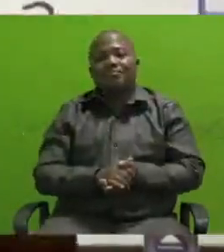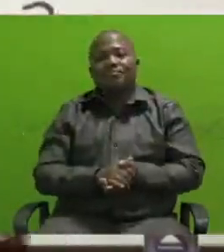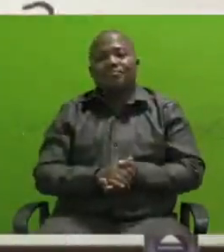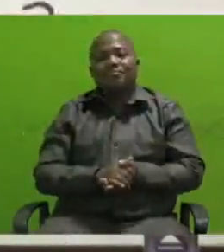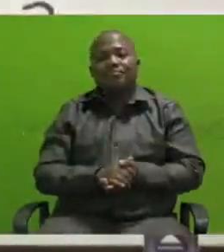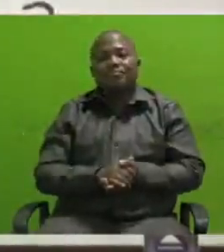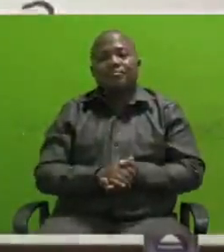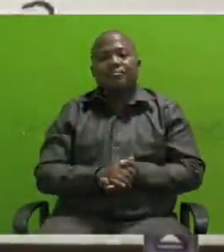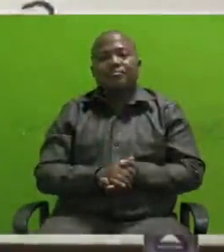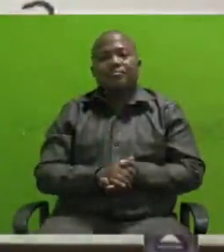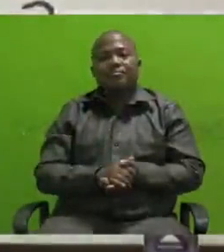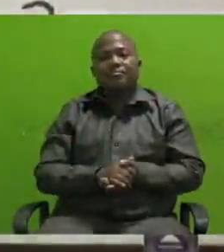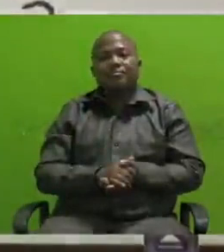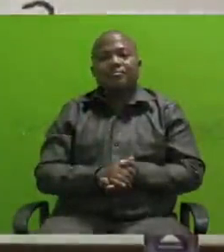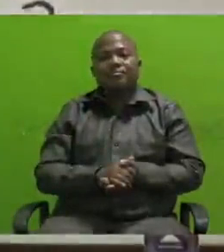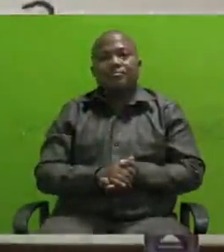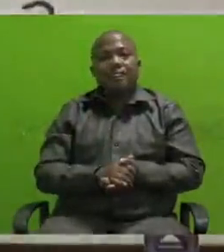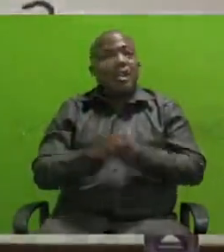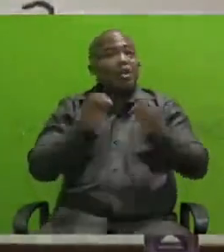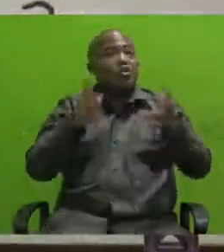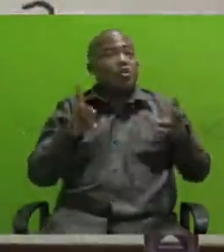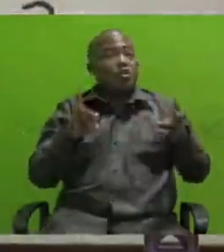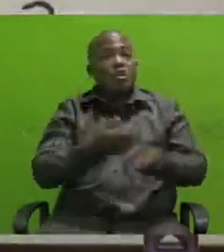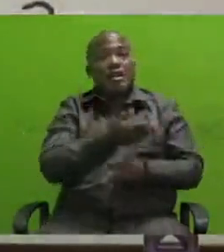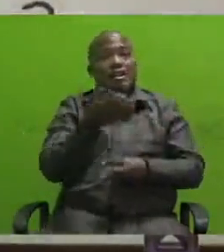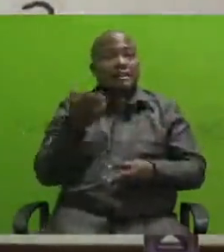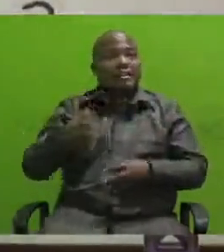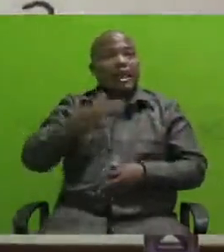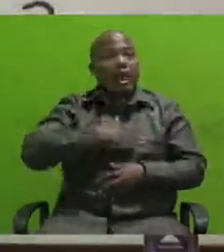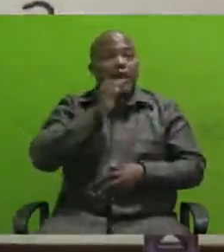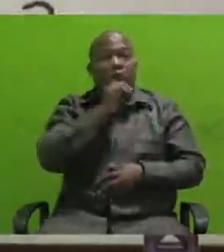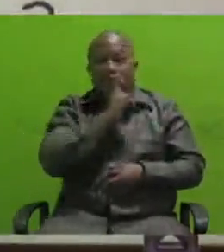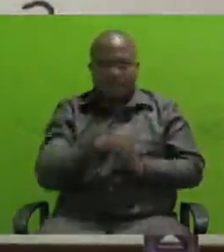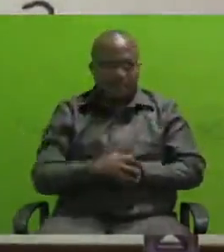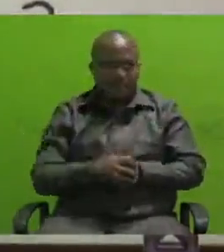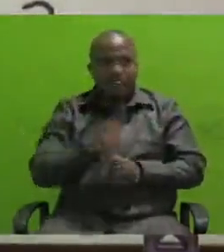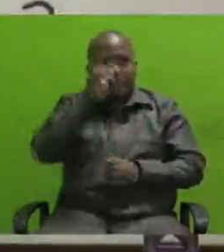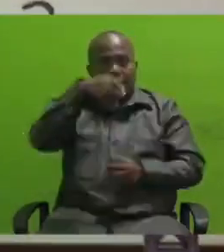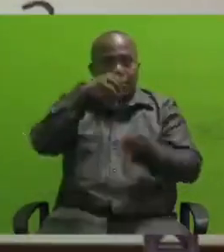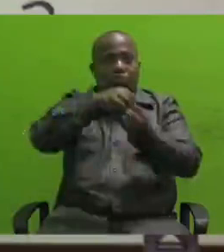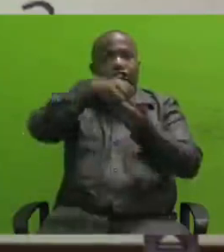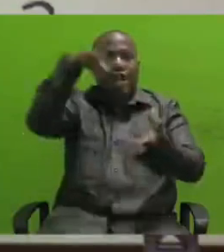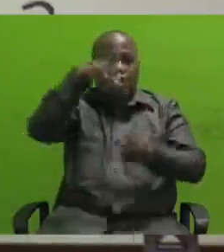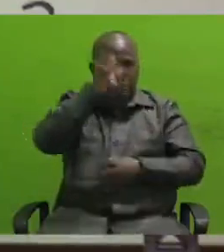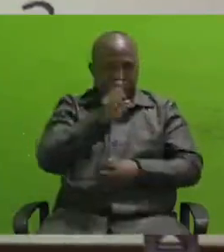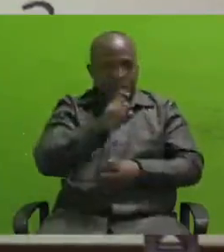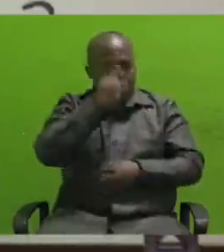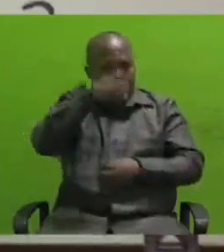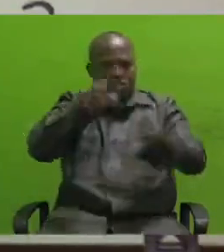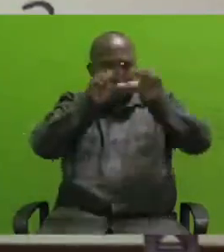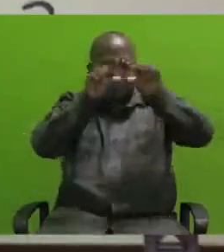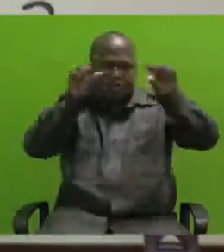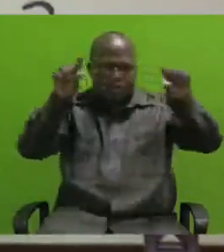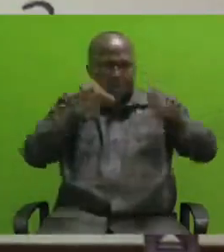So this is our answer. So therefore, the value of x from this equation is either 2